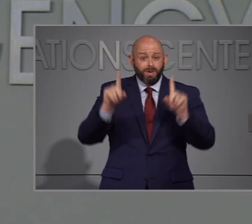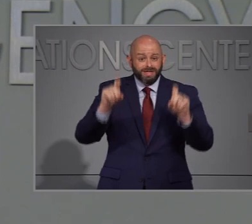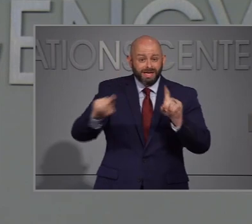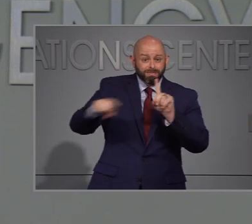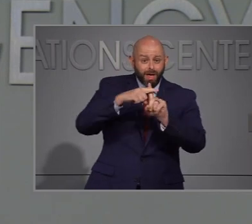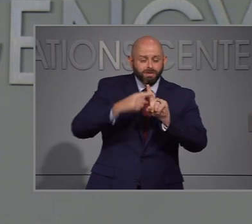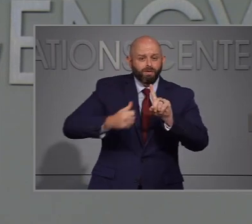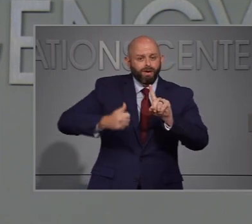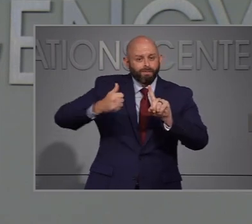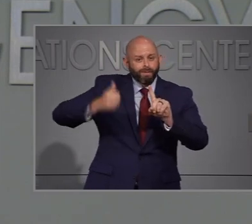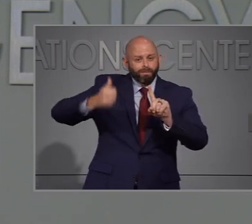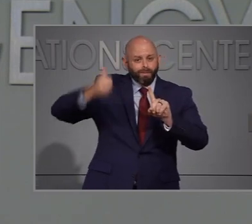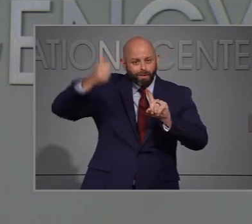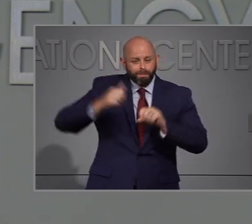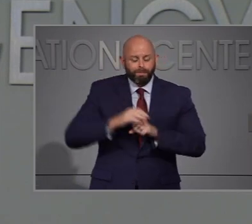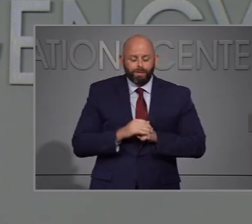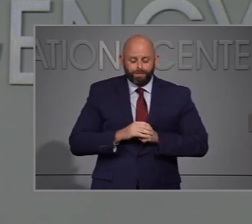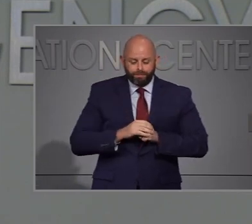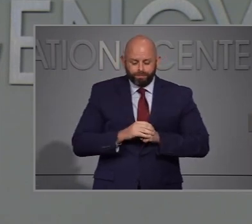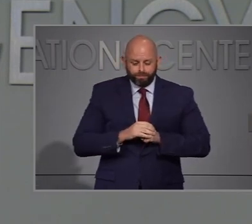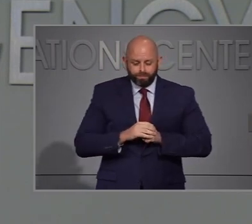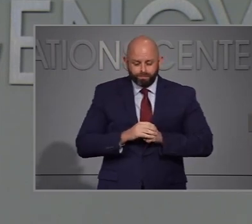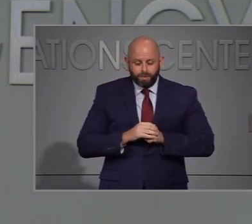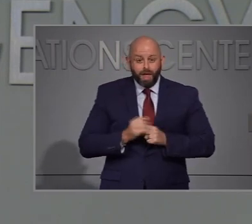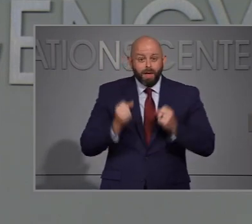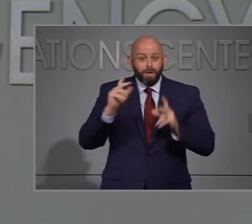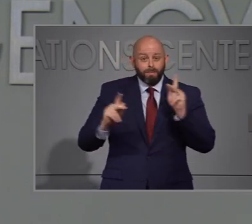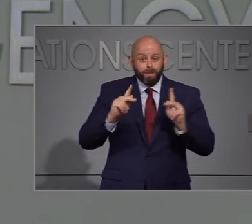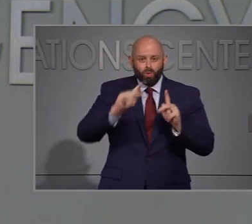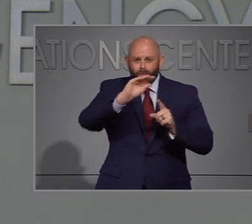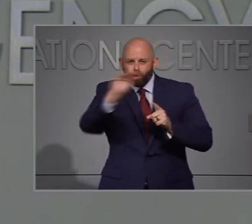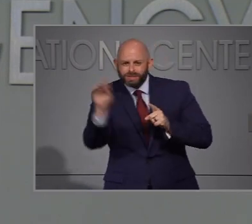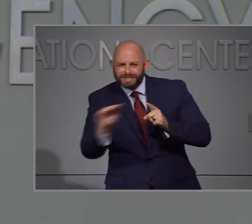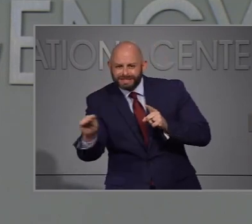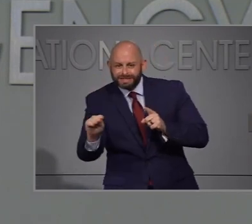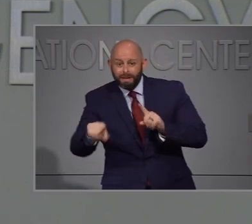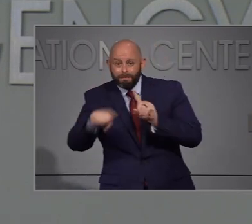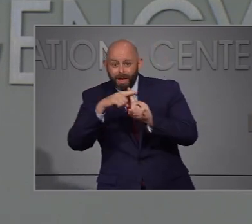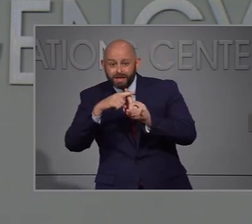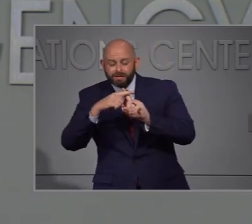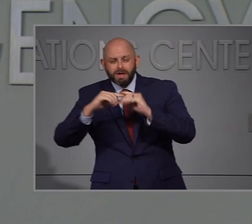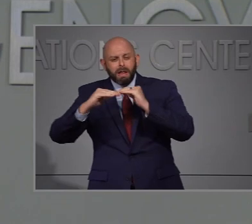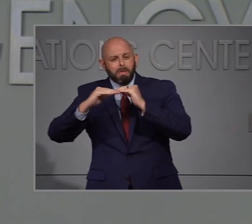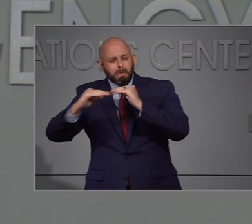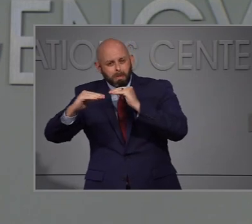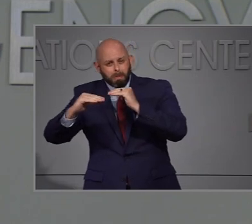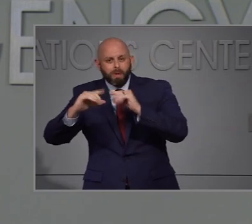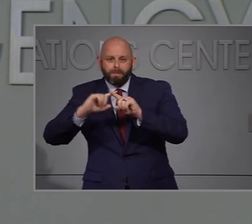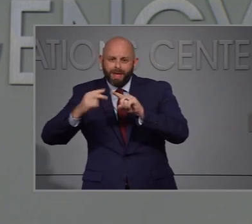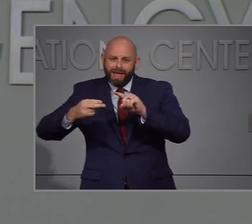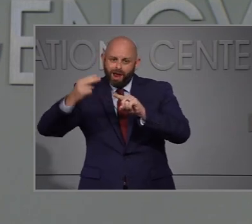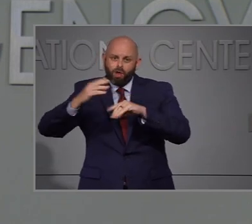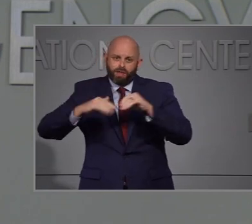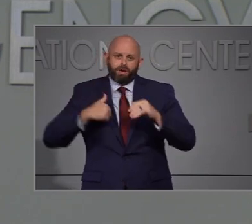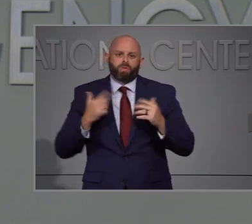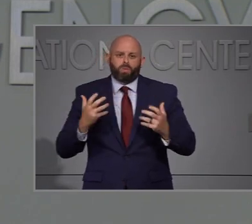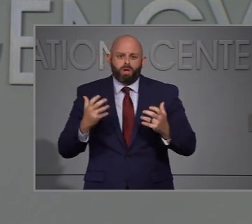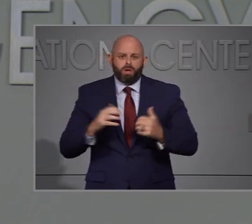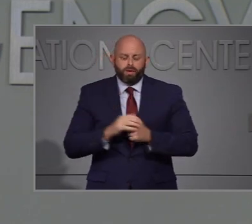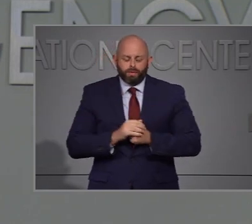upward. The percent of tests that are positive remains level, but higher than I'd like. North Carolina's